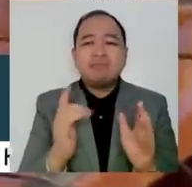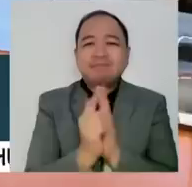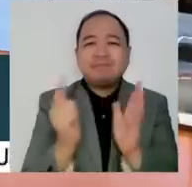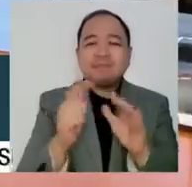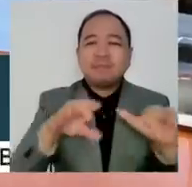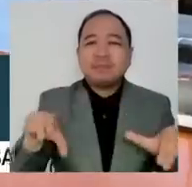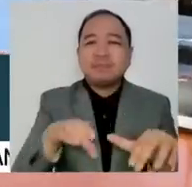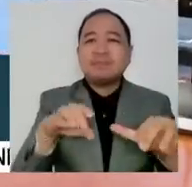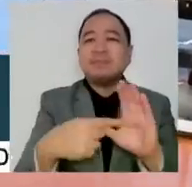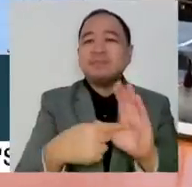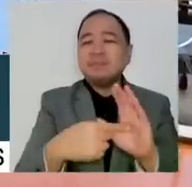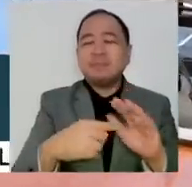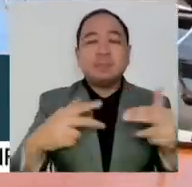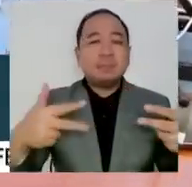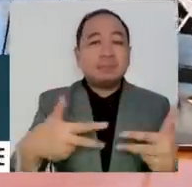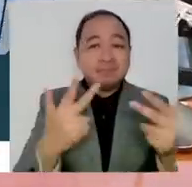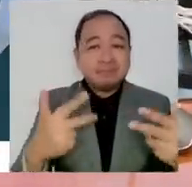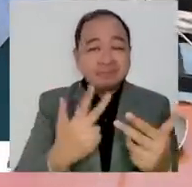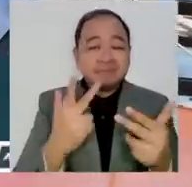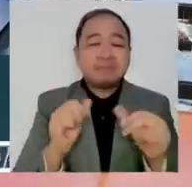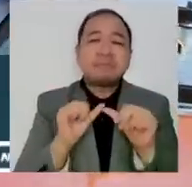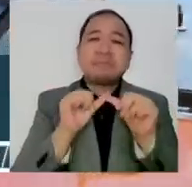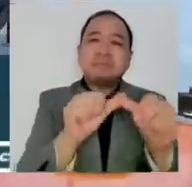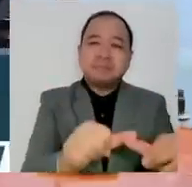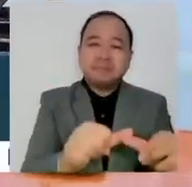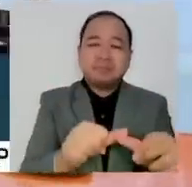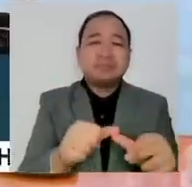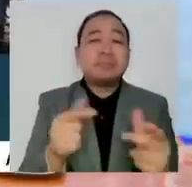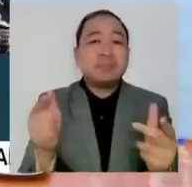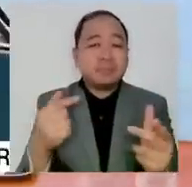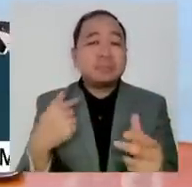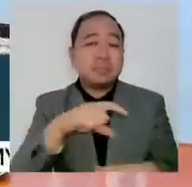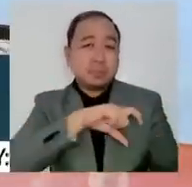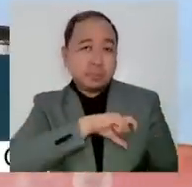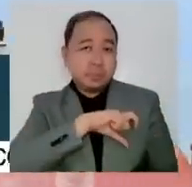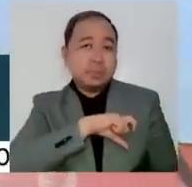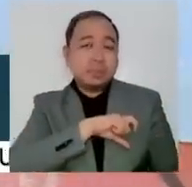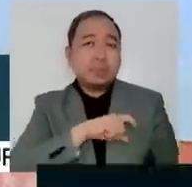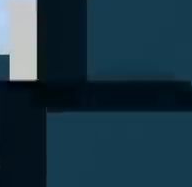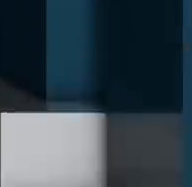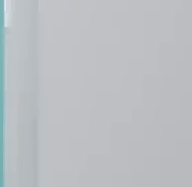Oriental. He adds law enforcers in the province receive payoffs from the Tevises.